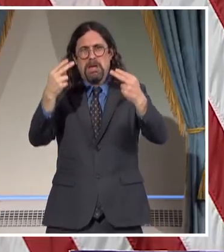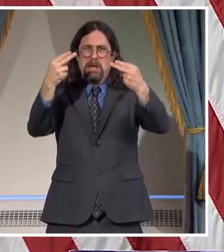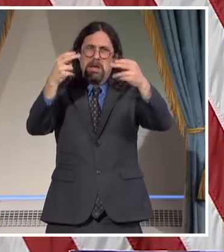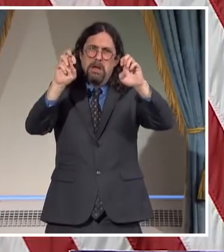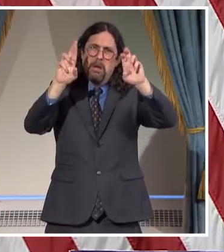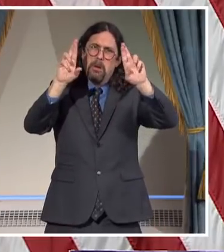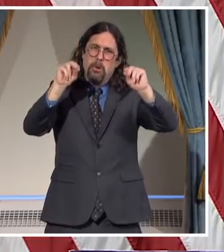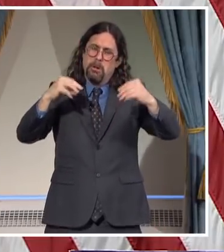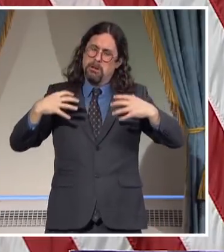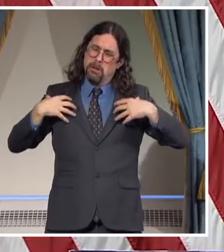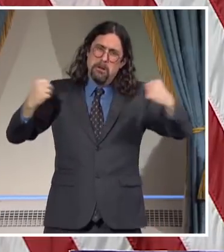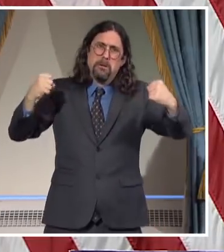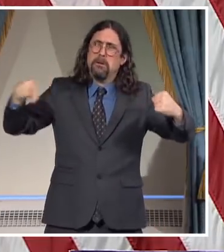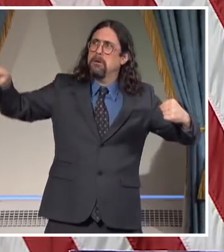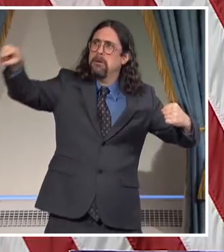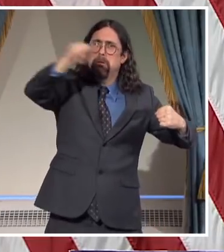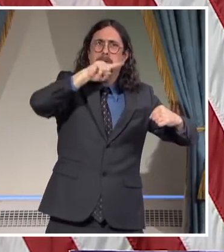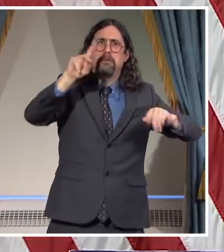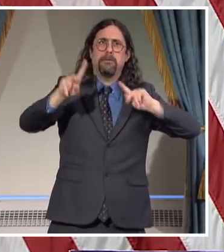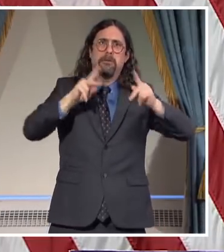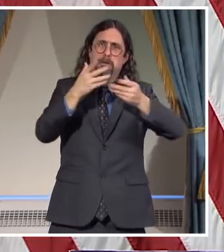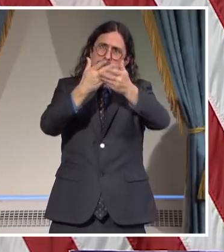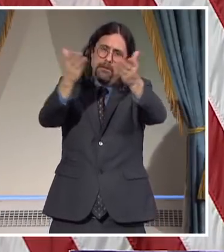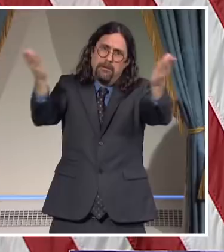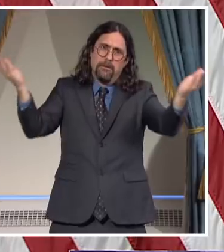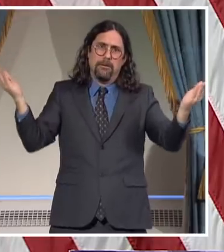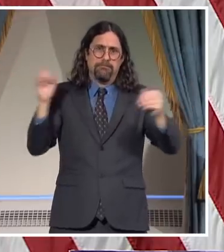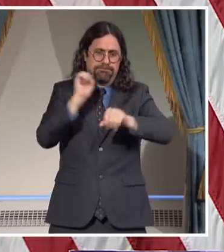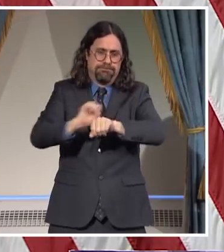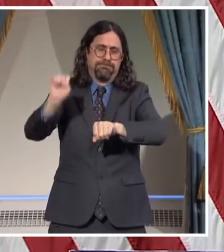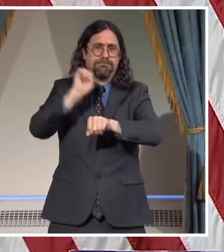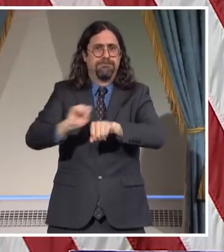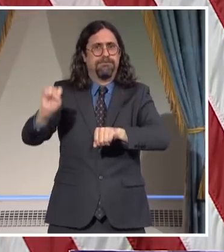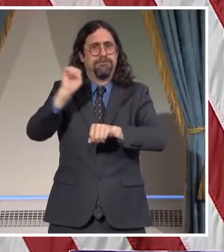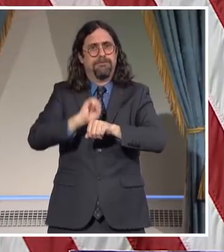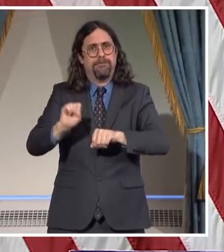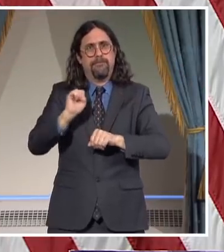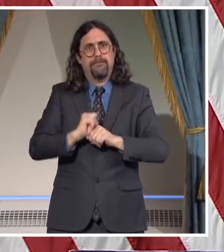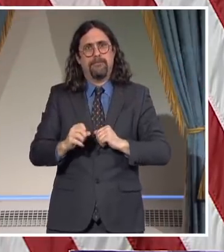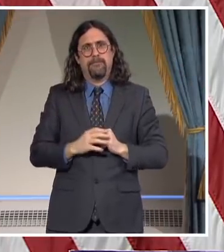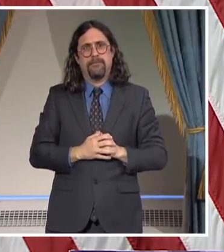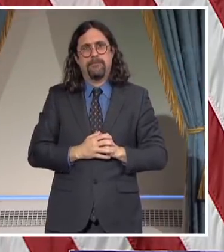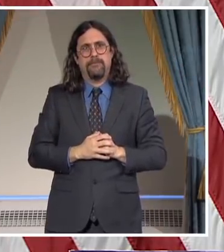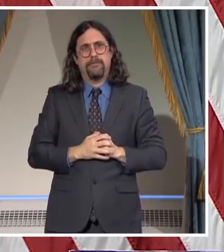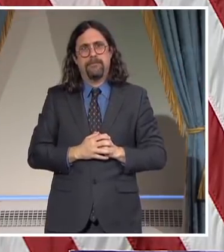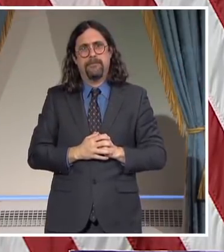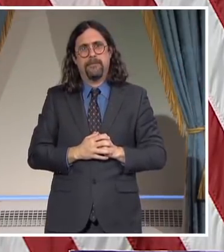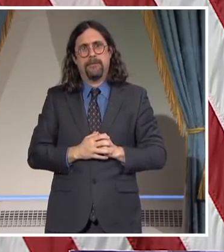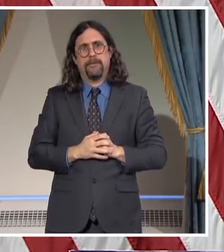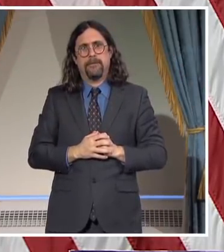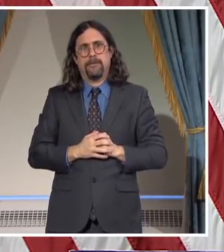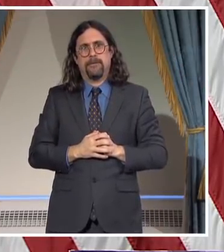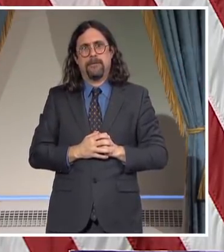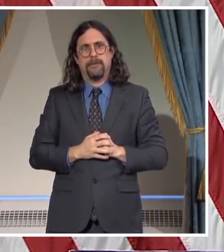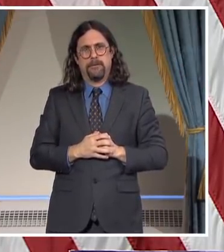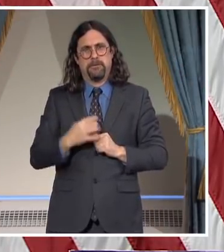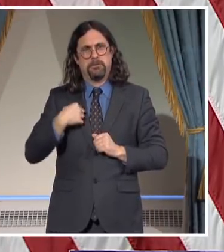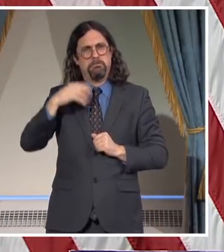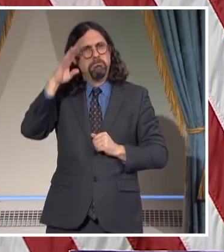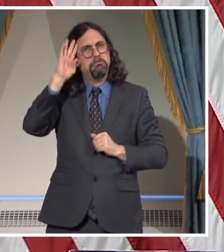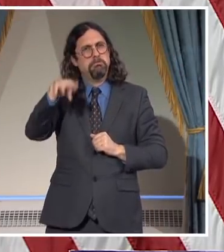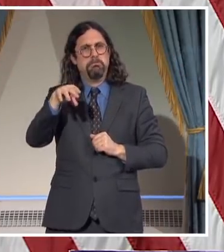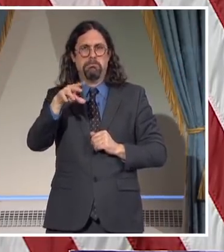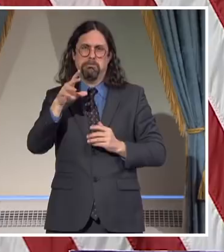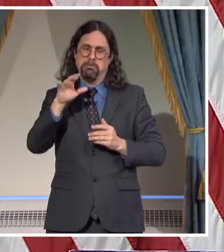City tradition. Even in the toughest times, New Yorkers step up. In fact, a lot of people would say it's in